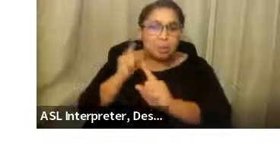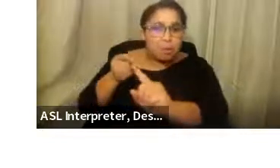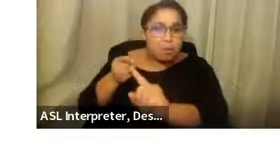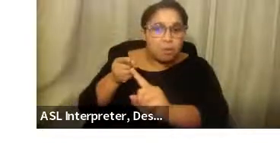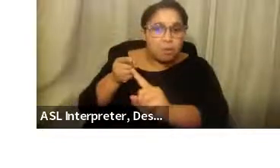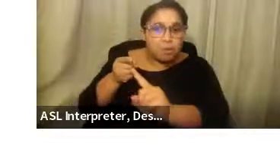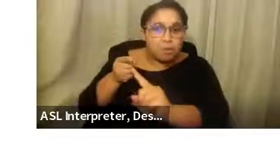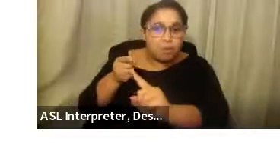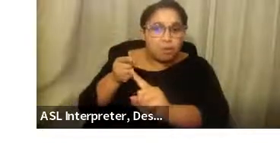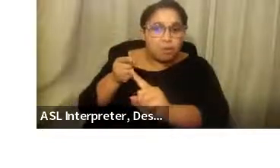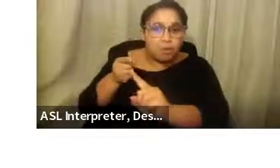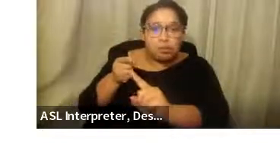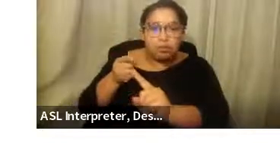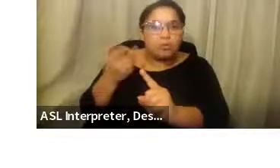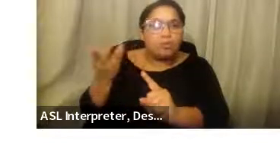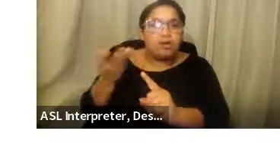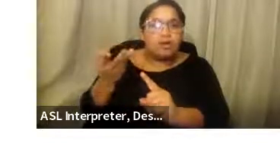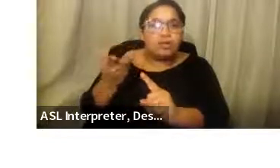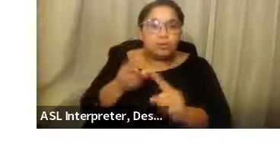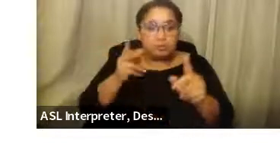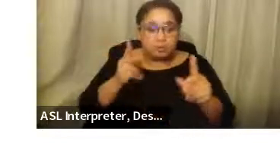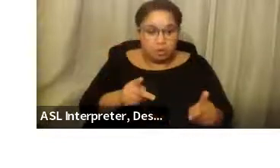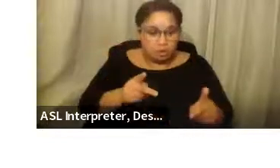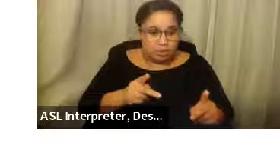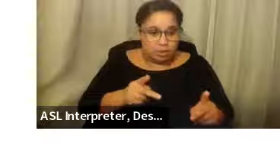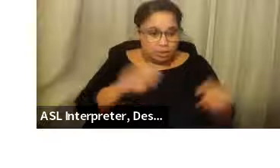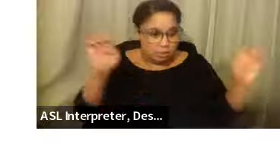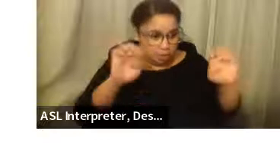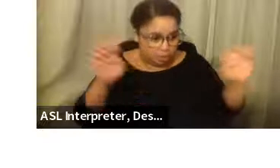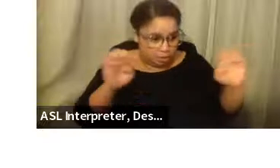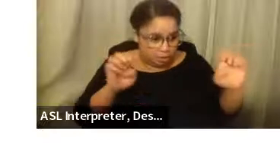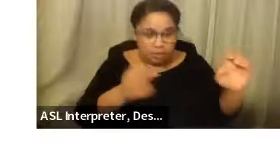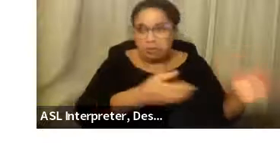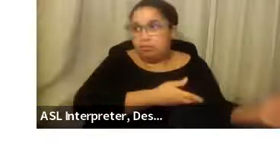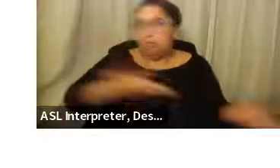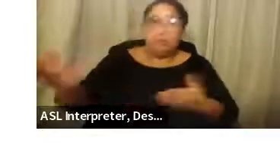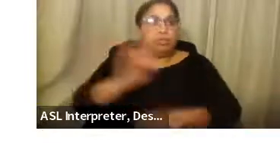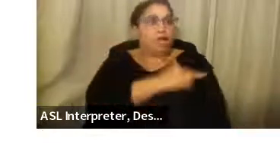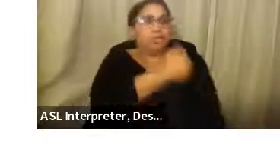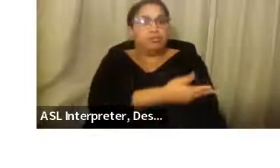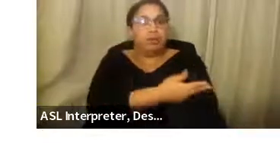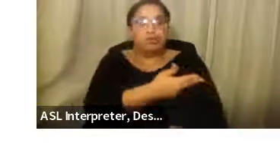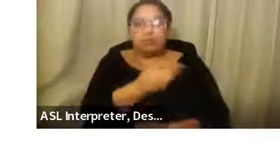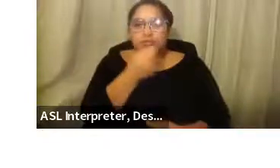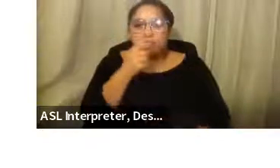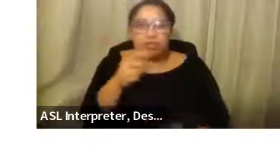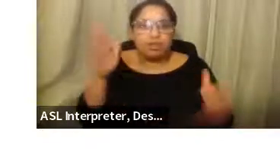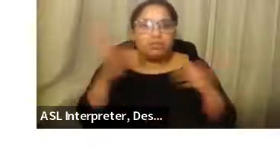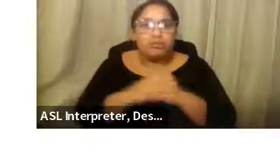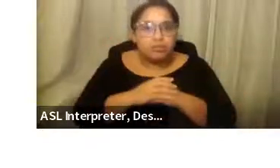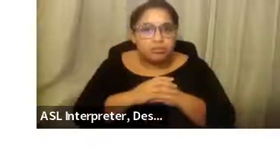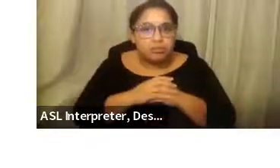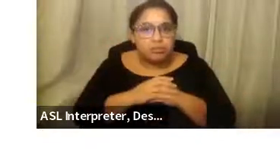get somebody who is experiencing some sort of emergency to a hospital. It had very, very